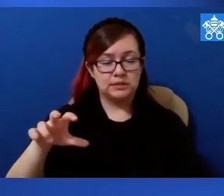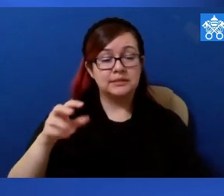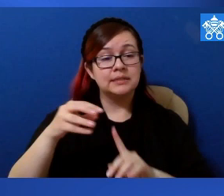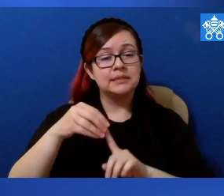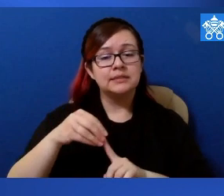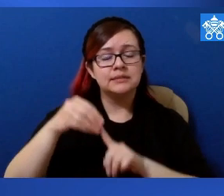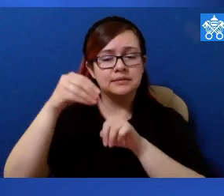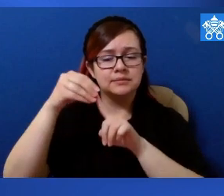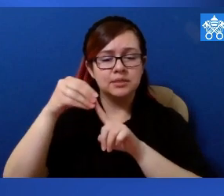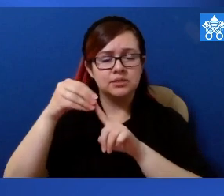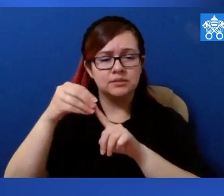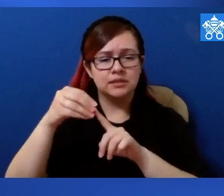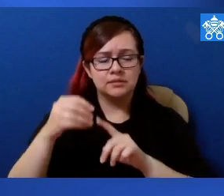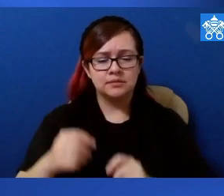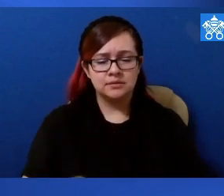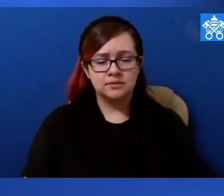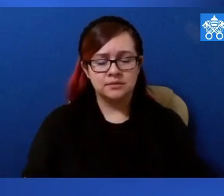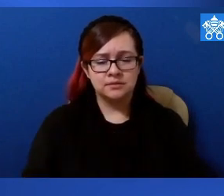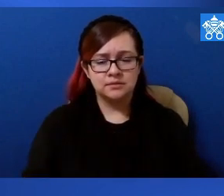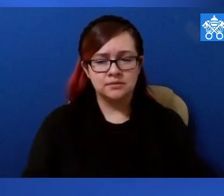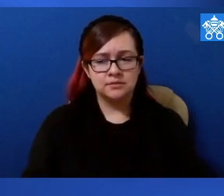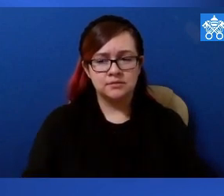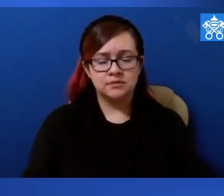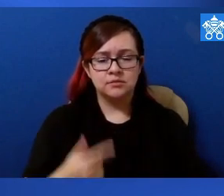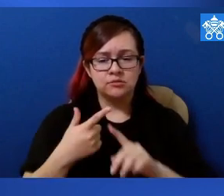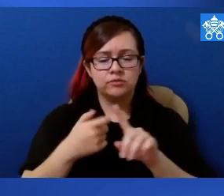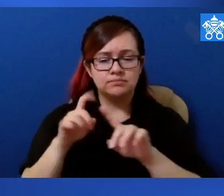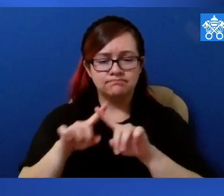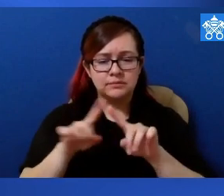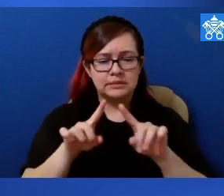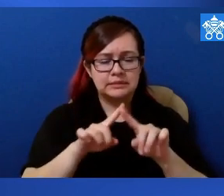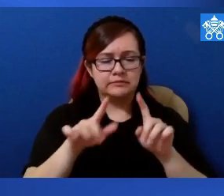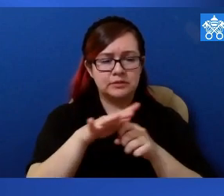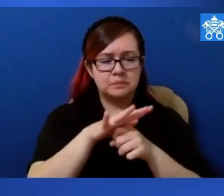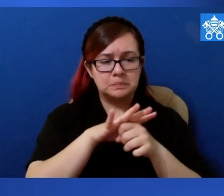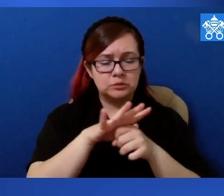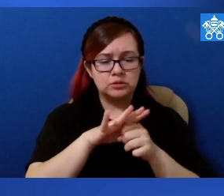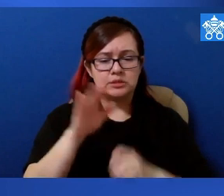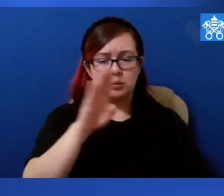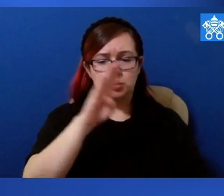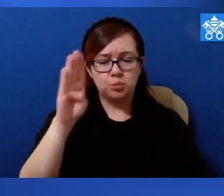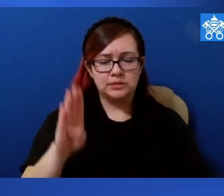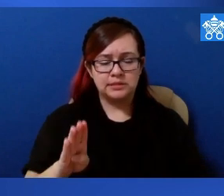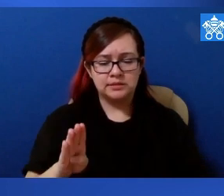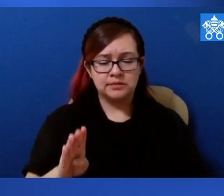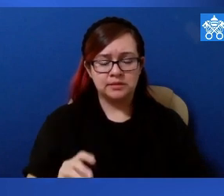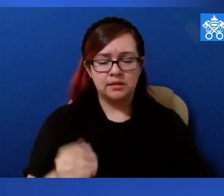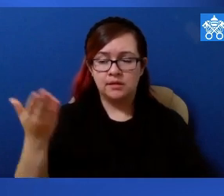Portuguese-speaking pilgrims, especially those from Portugal, the Diocese of Chapecó in